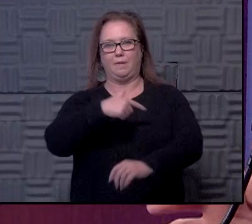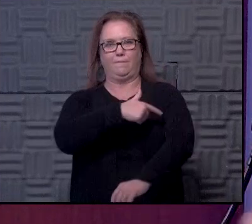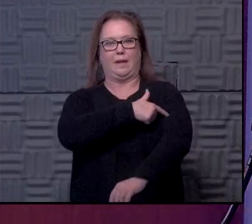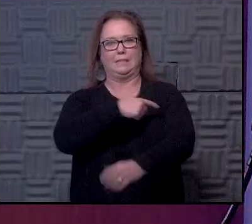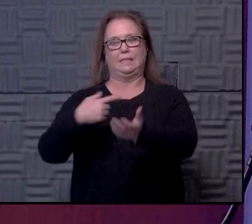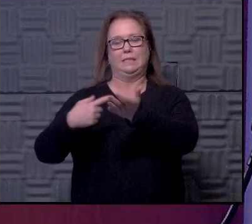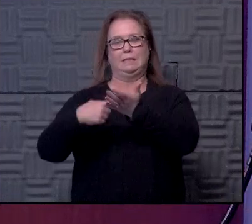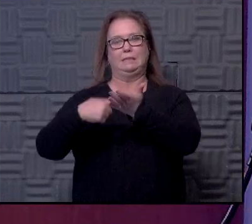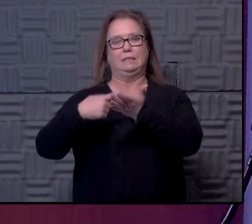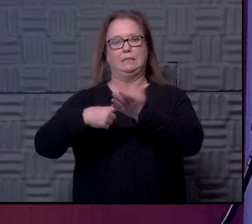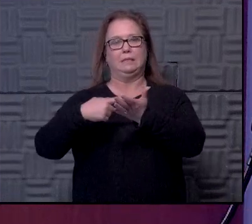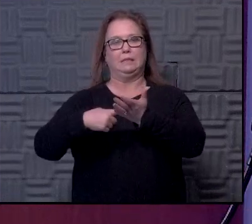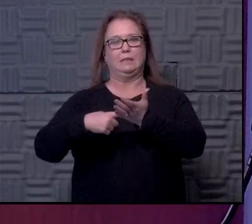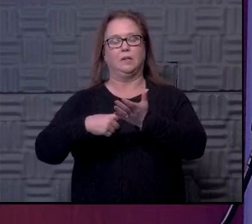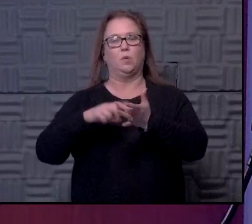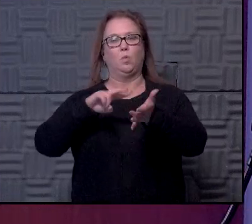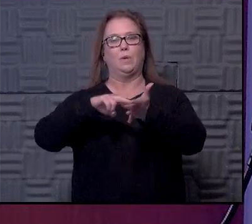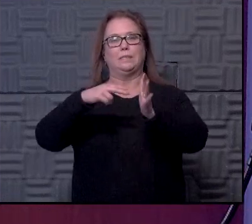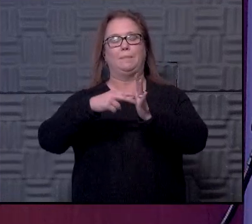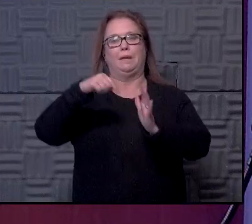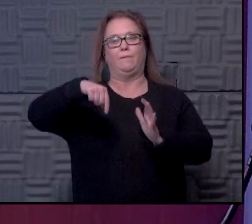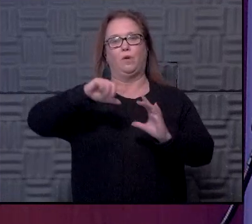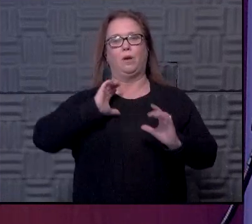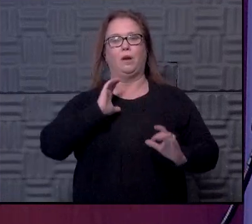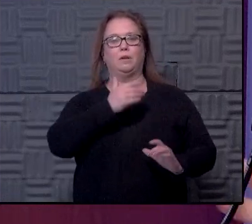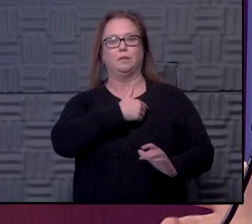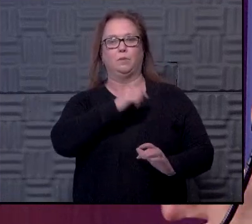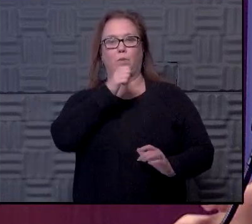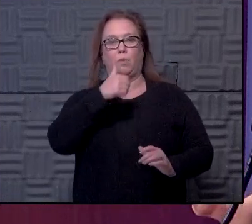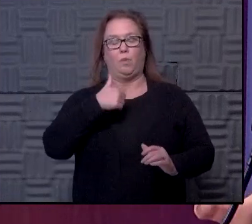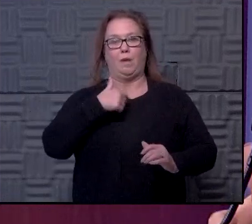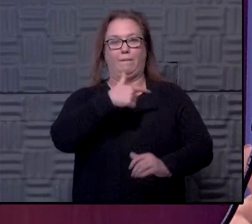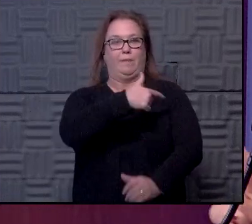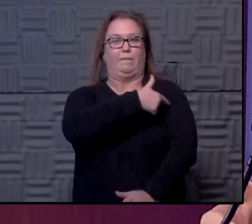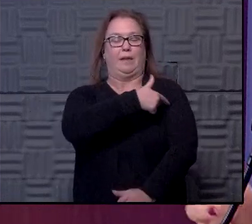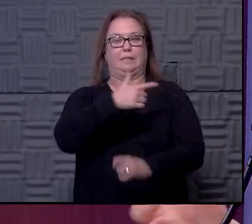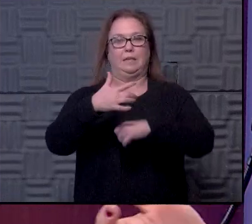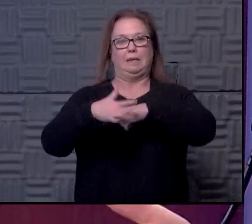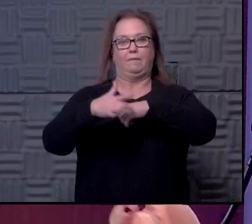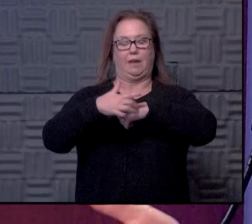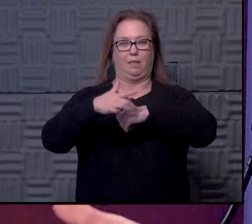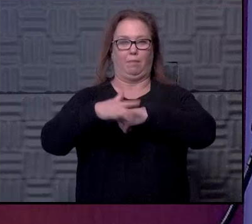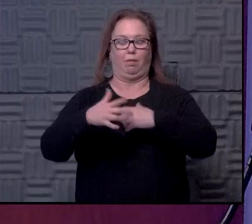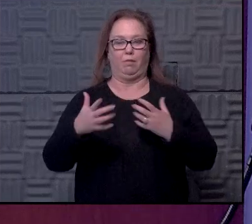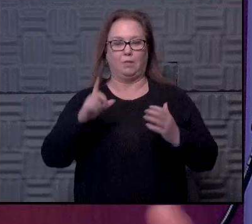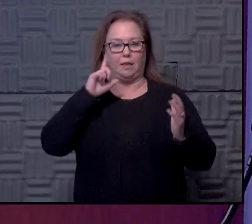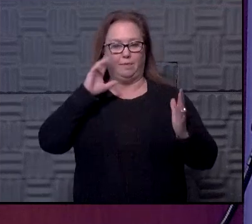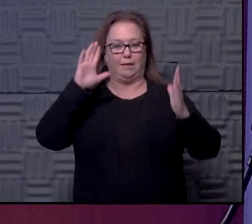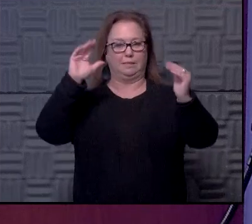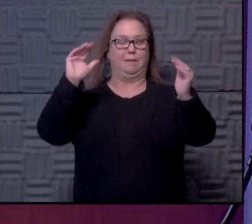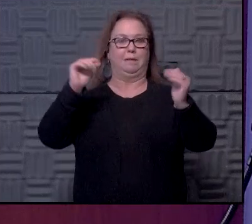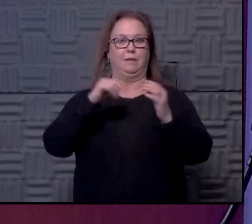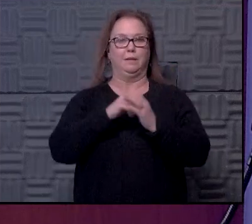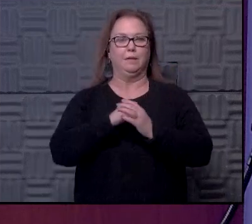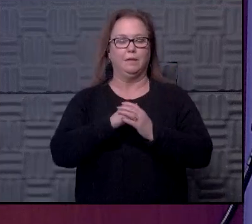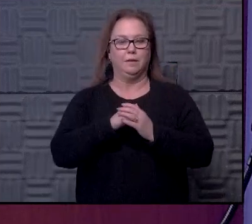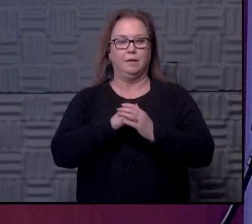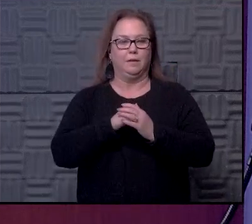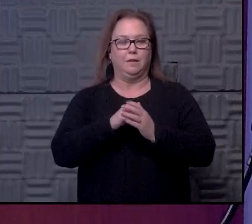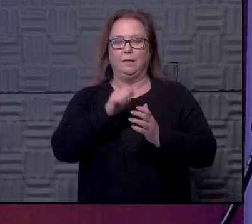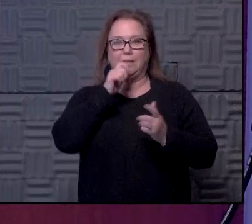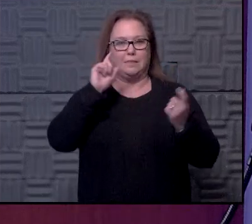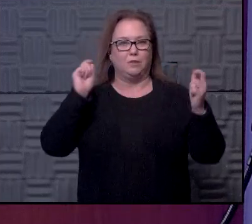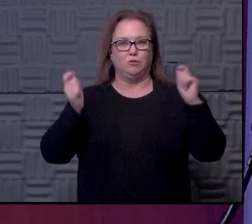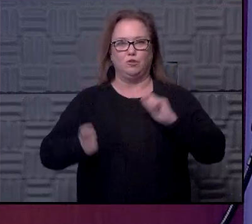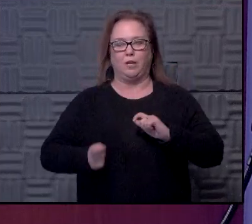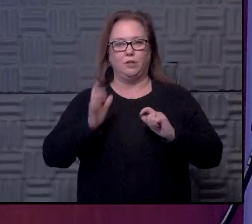vaccine discussion, that what does that mean for our organization whenever we don't have the vaccine available like we were maybe expecting it to be? It really doesn't